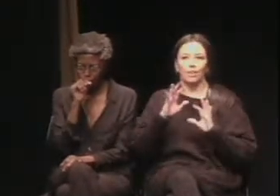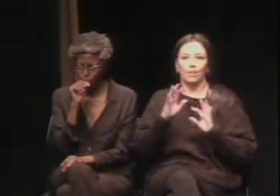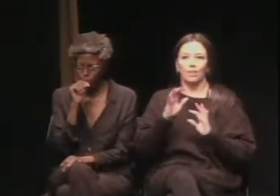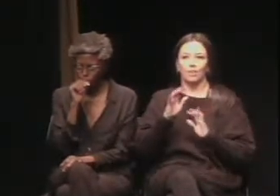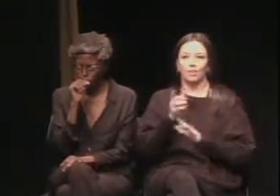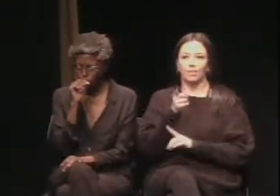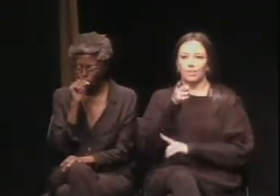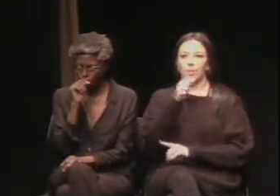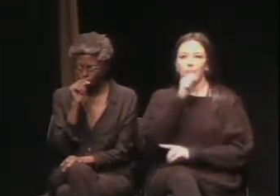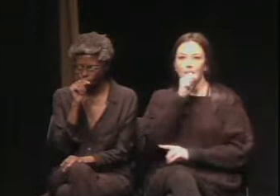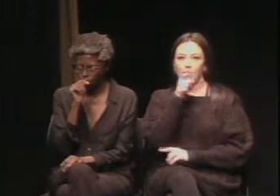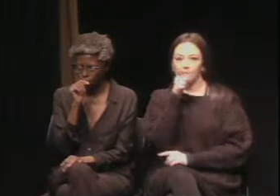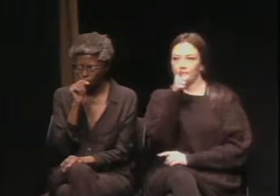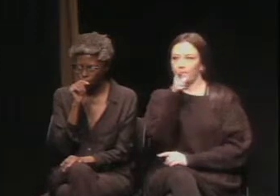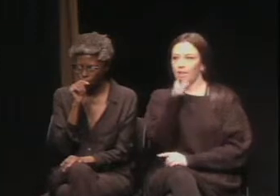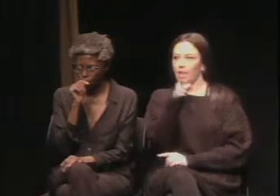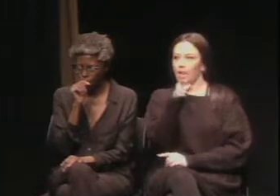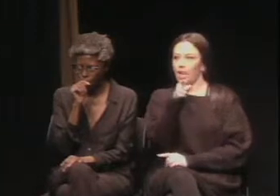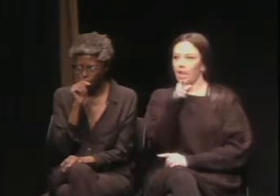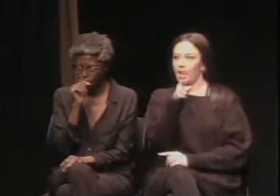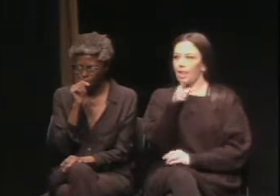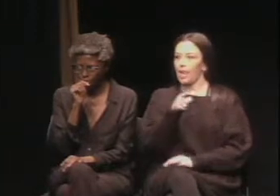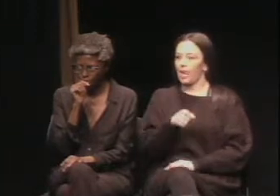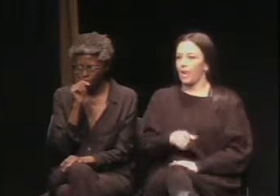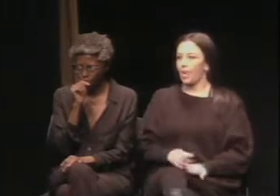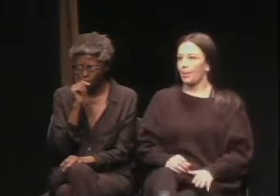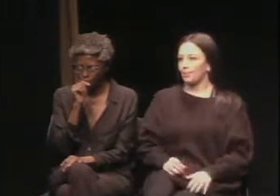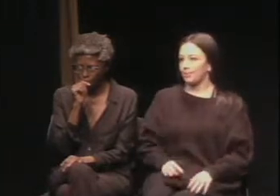mic. Okay.